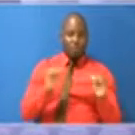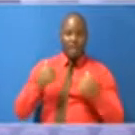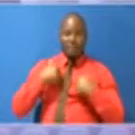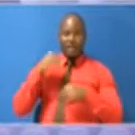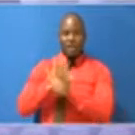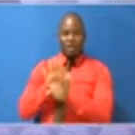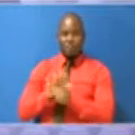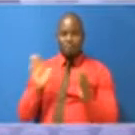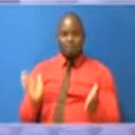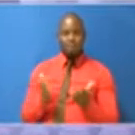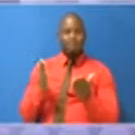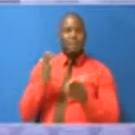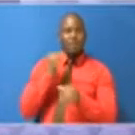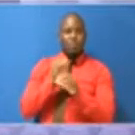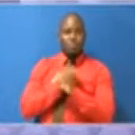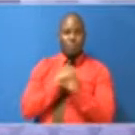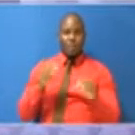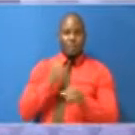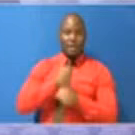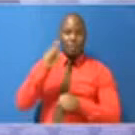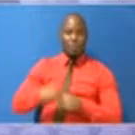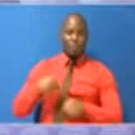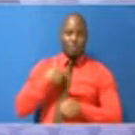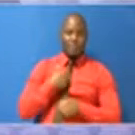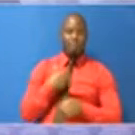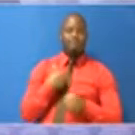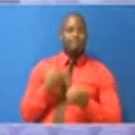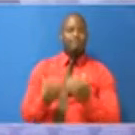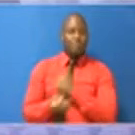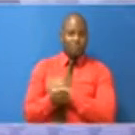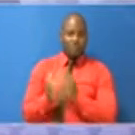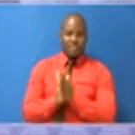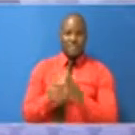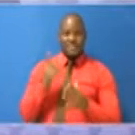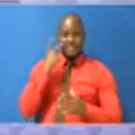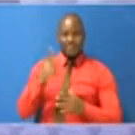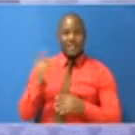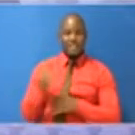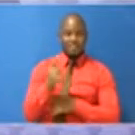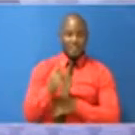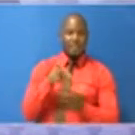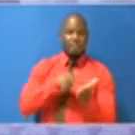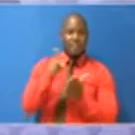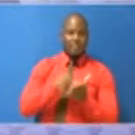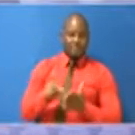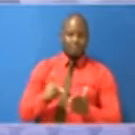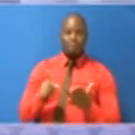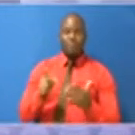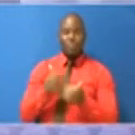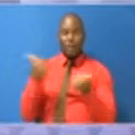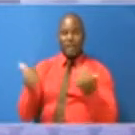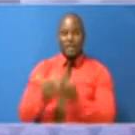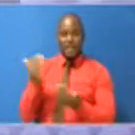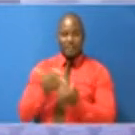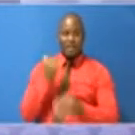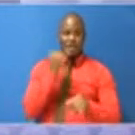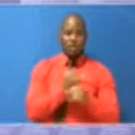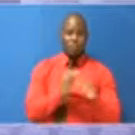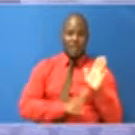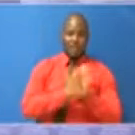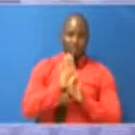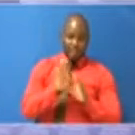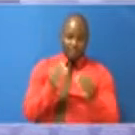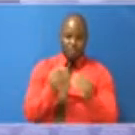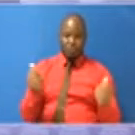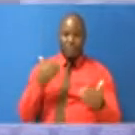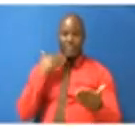a lot of demotivated employees make sure that we convince them they start to see their salaries are paid they are well taken care of career development is